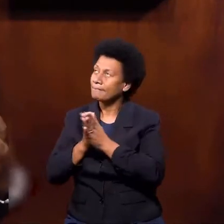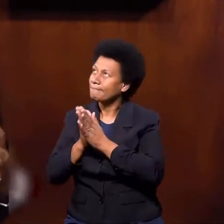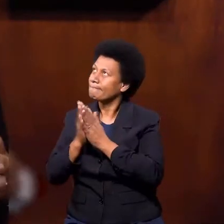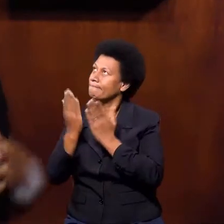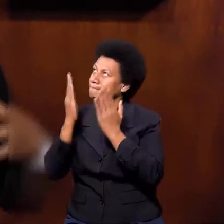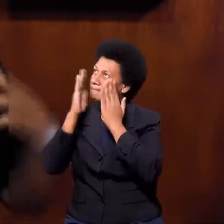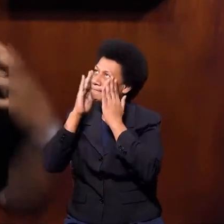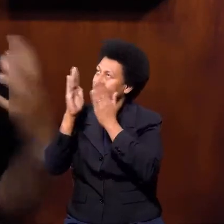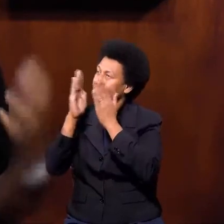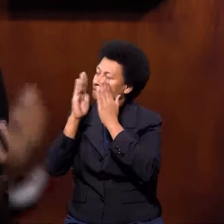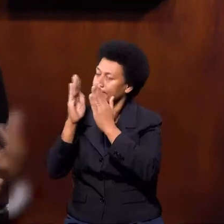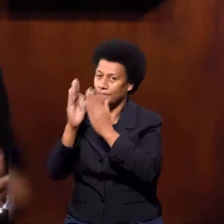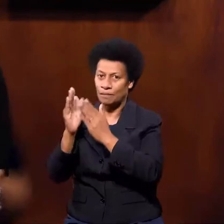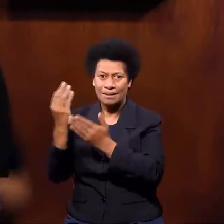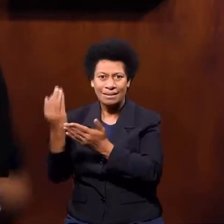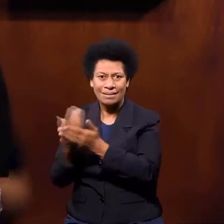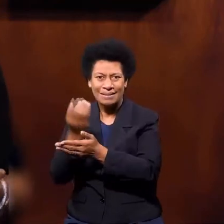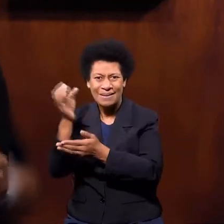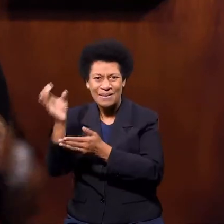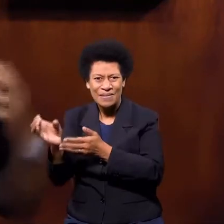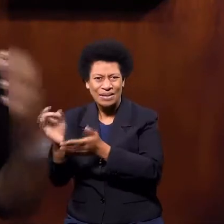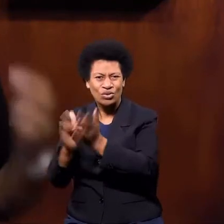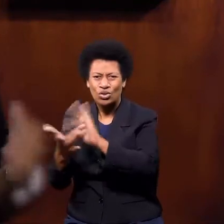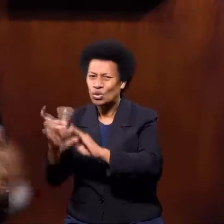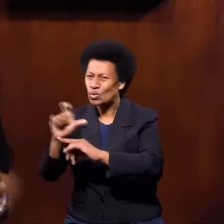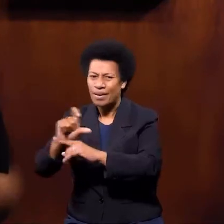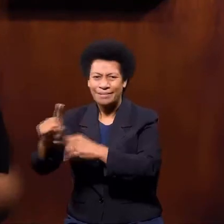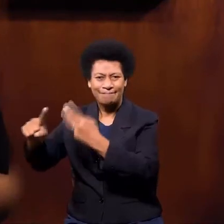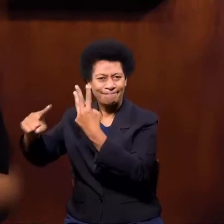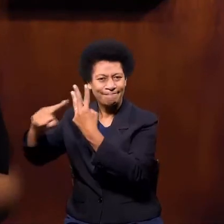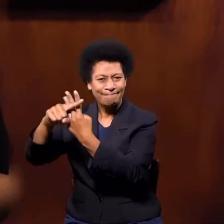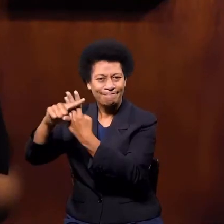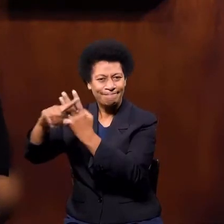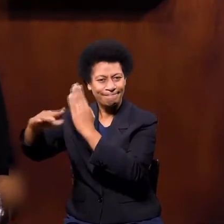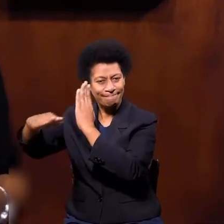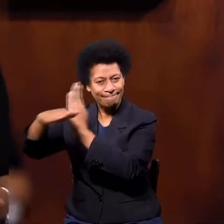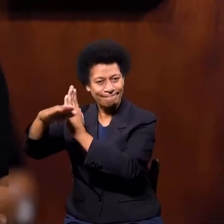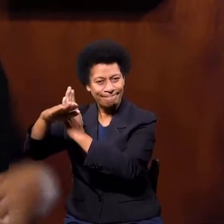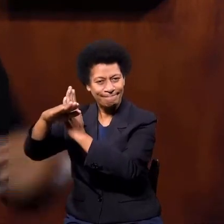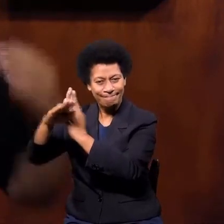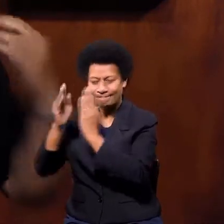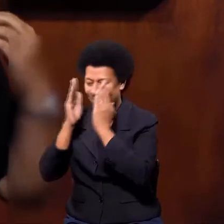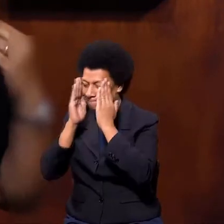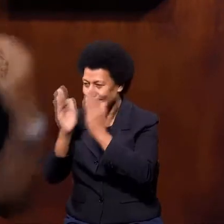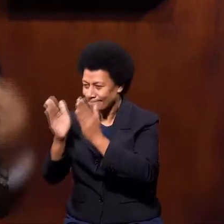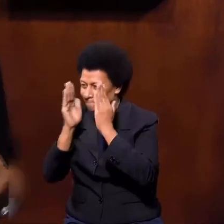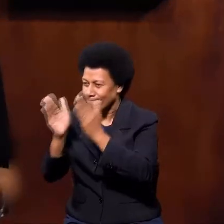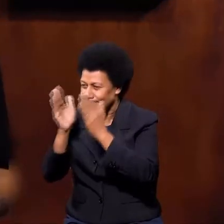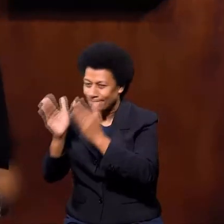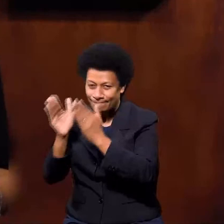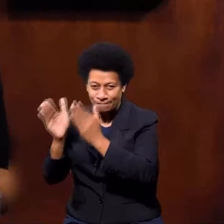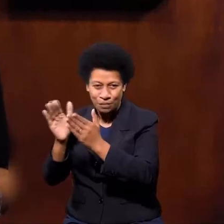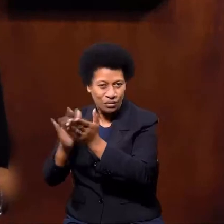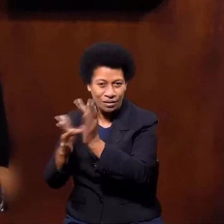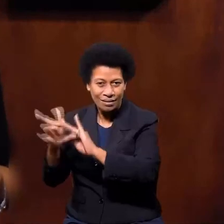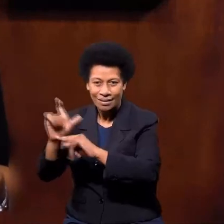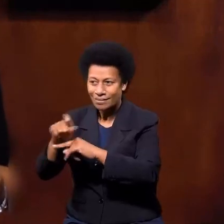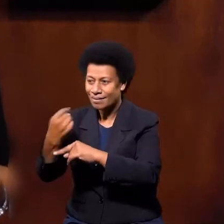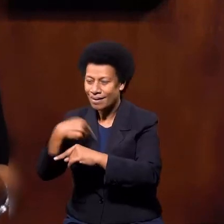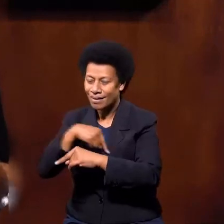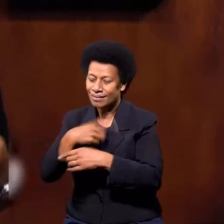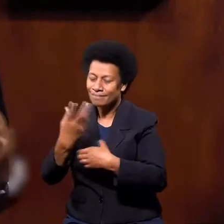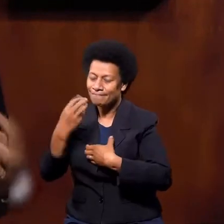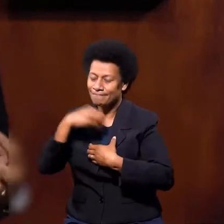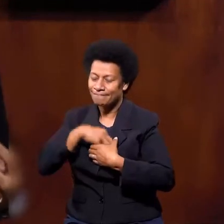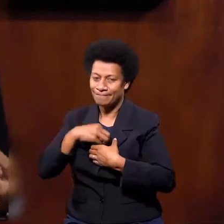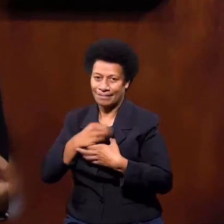meditate on our Savior's ultimate sacrifice for us, it is going to generate in us a